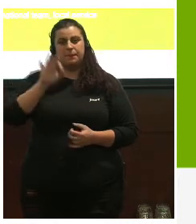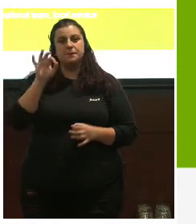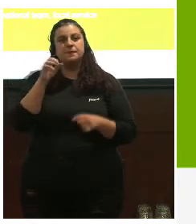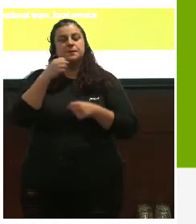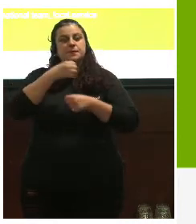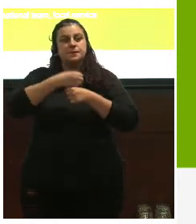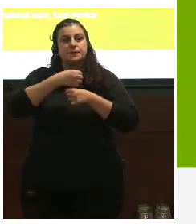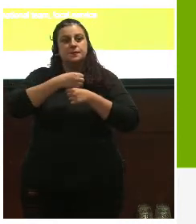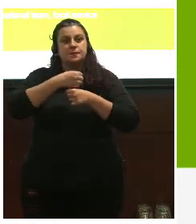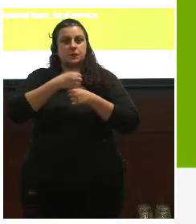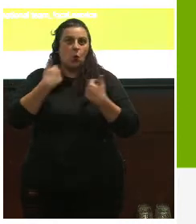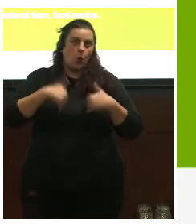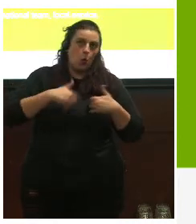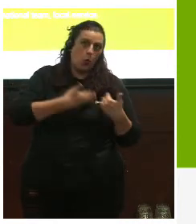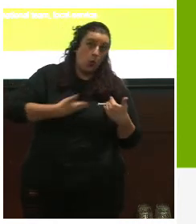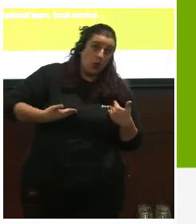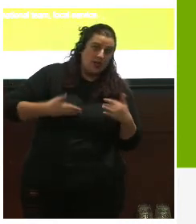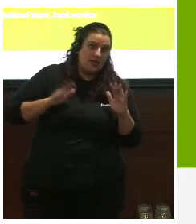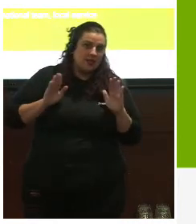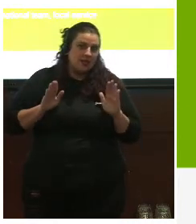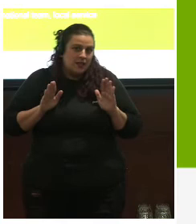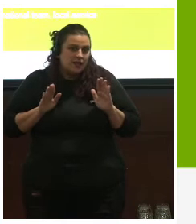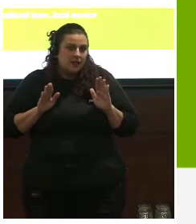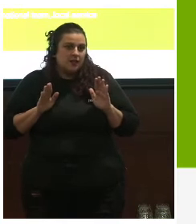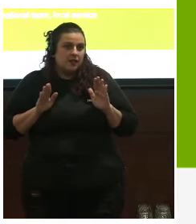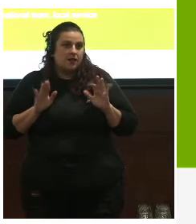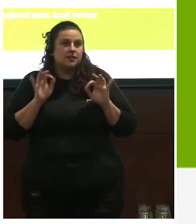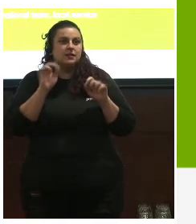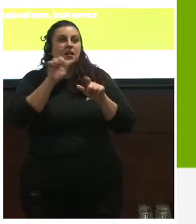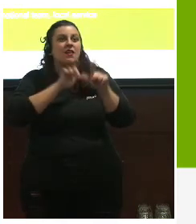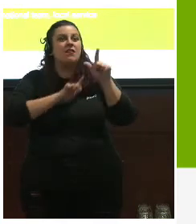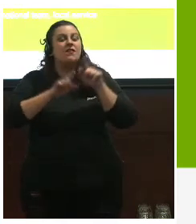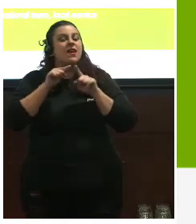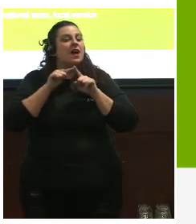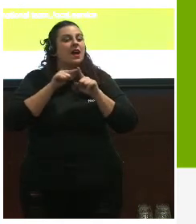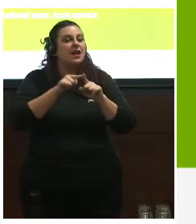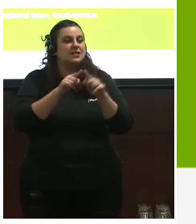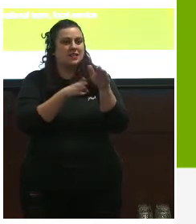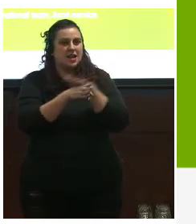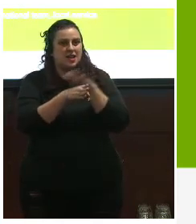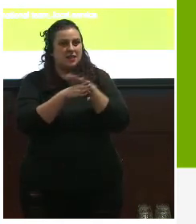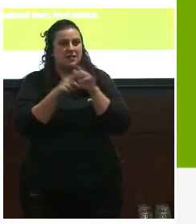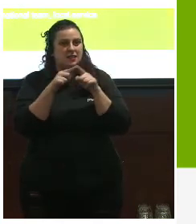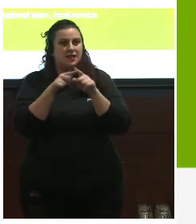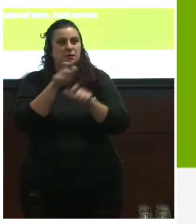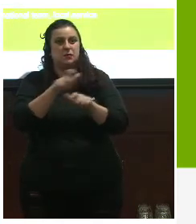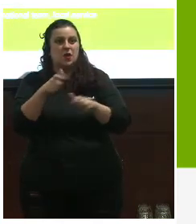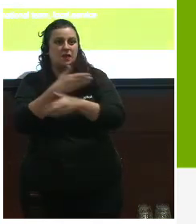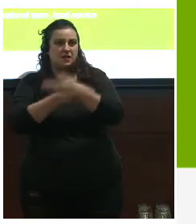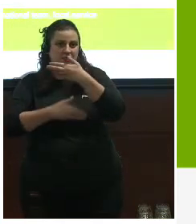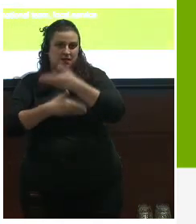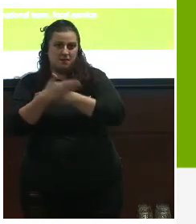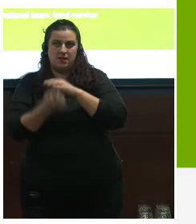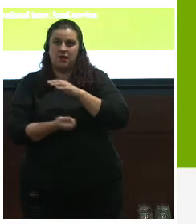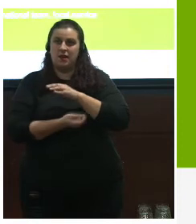own actually Disabled Accessible Travel. Long story short, we already started in 2004, believe it or not, with just some